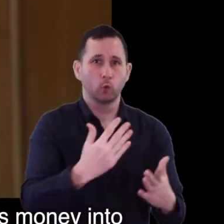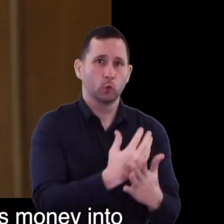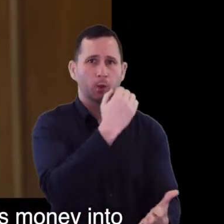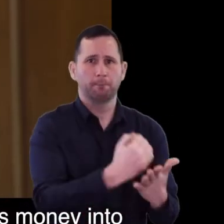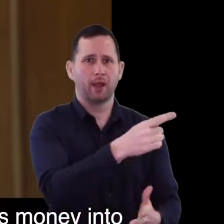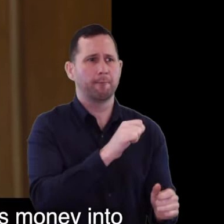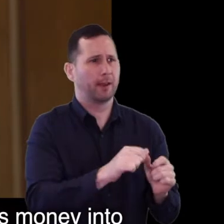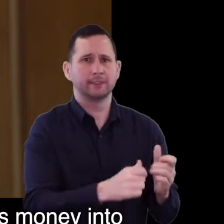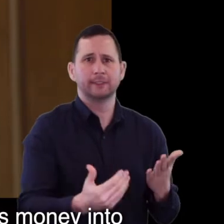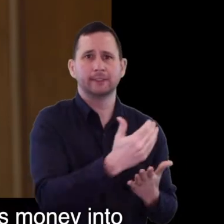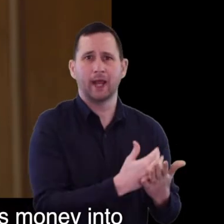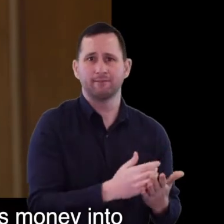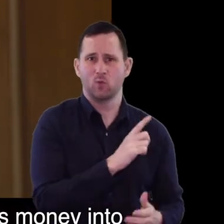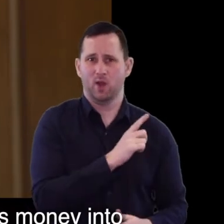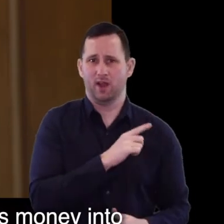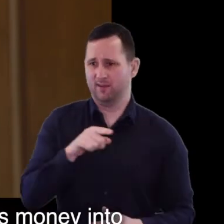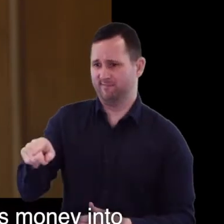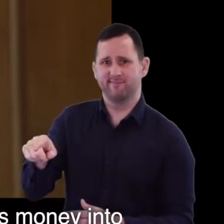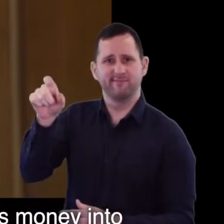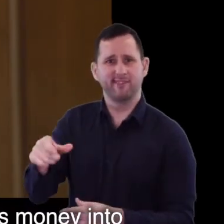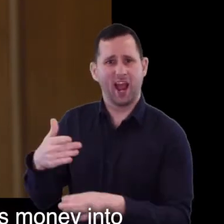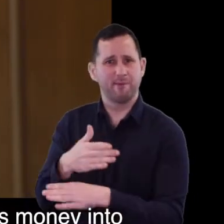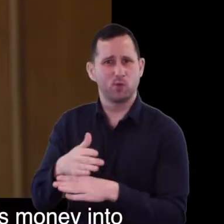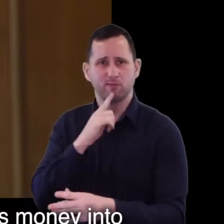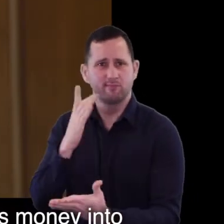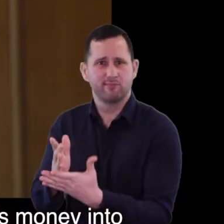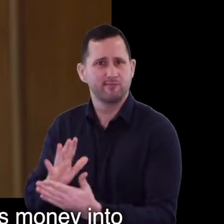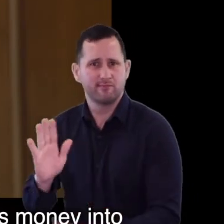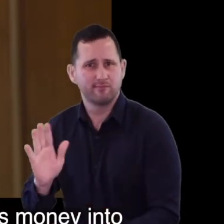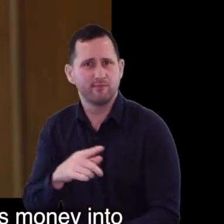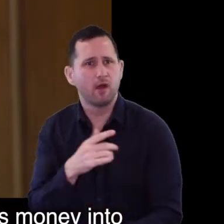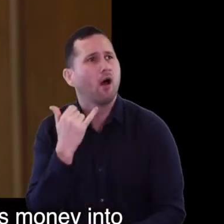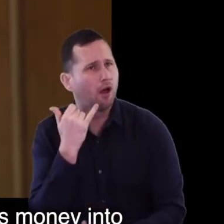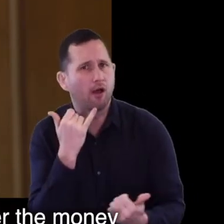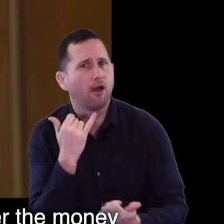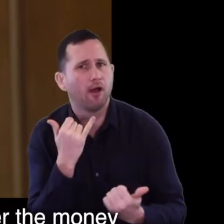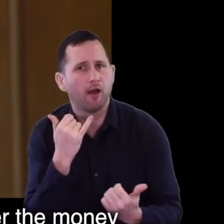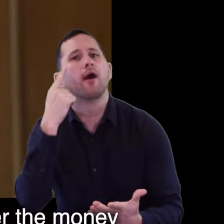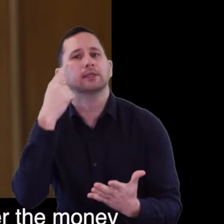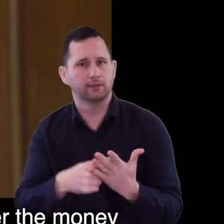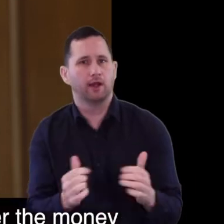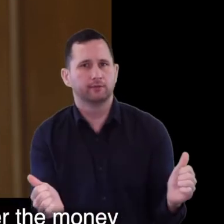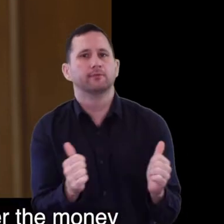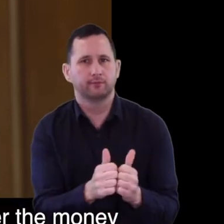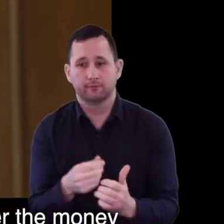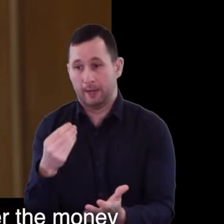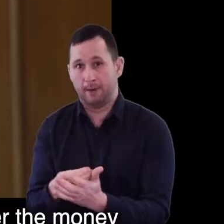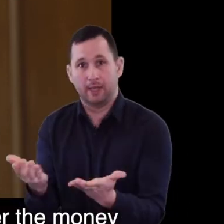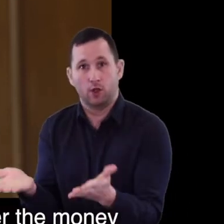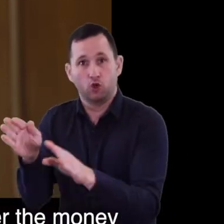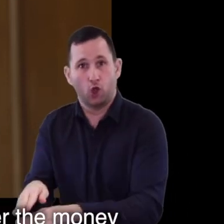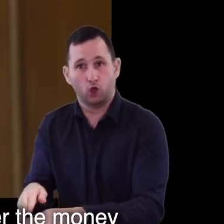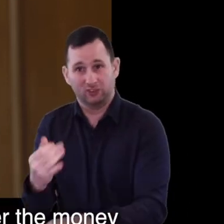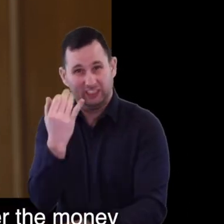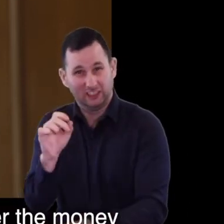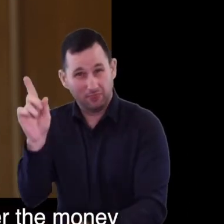bank and transfer his money into a safe account because there was a dishonest employee at the local branch, the caller